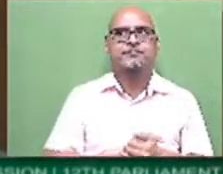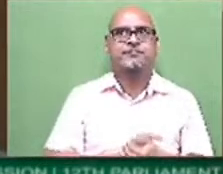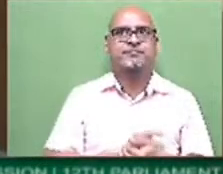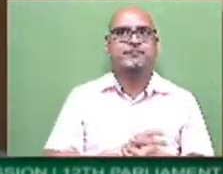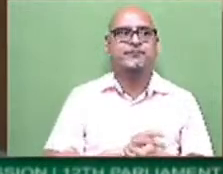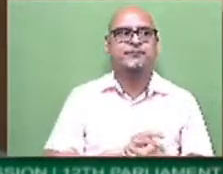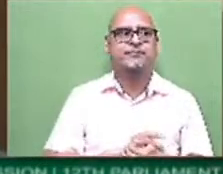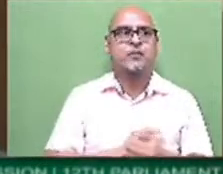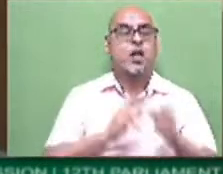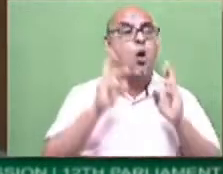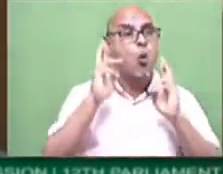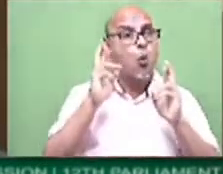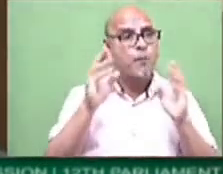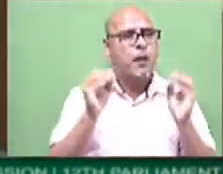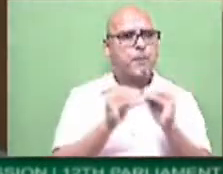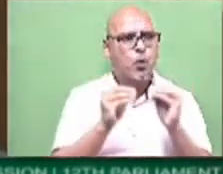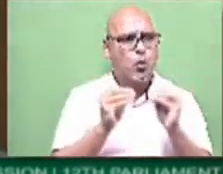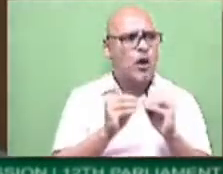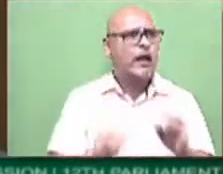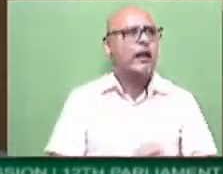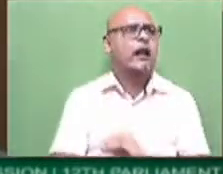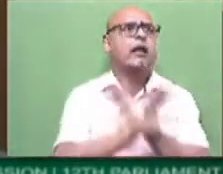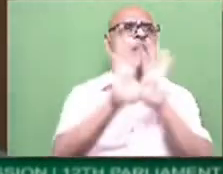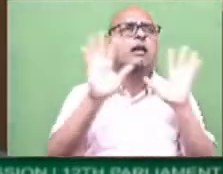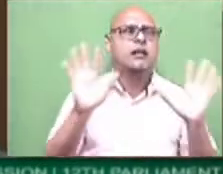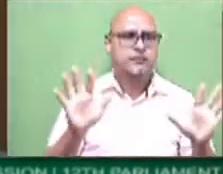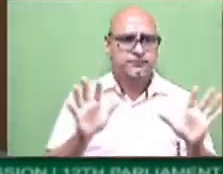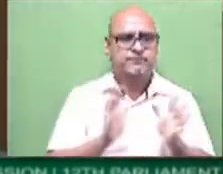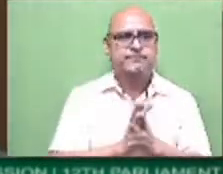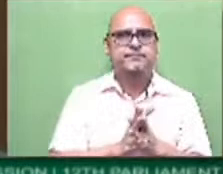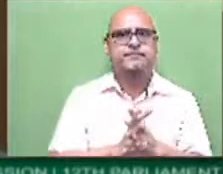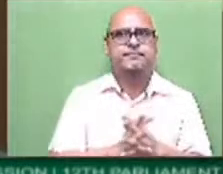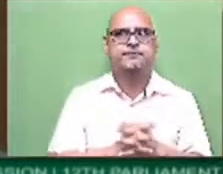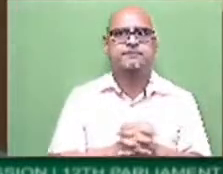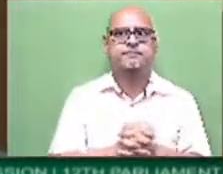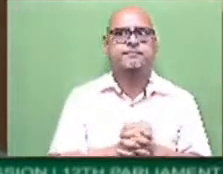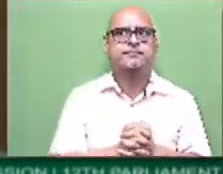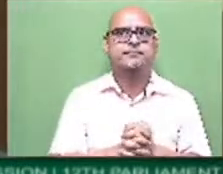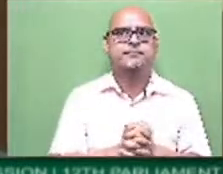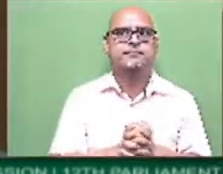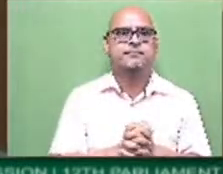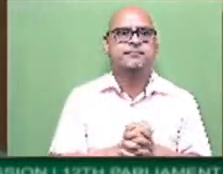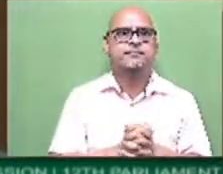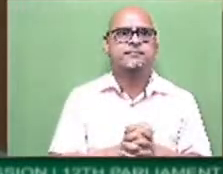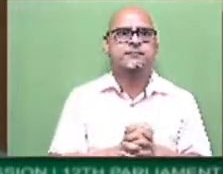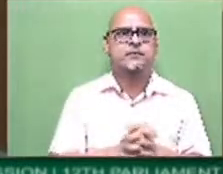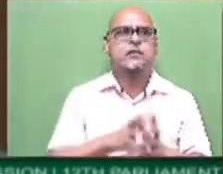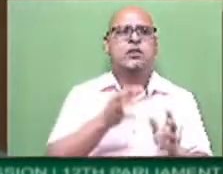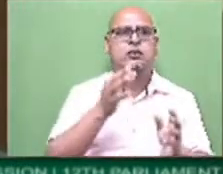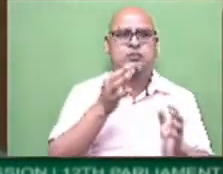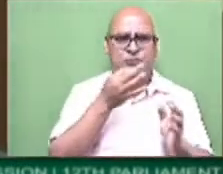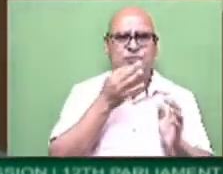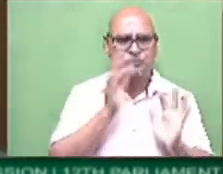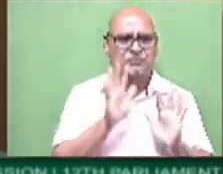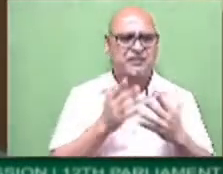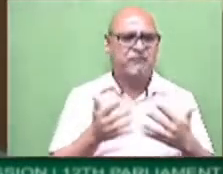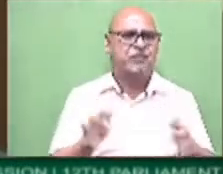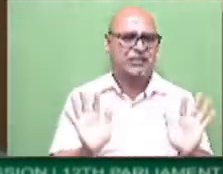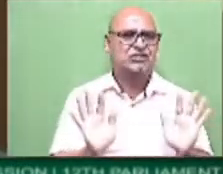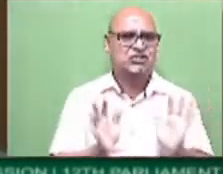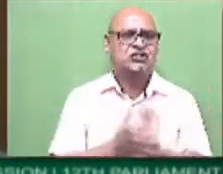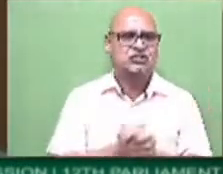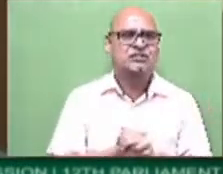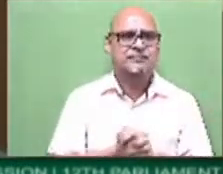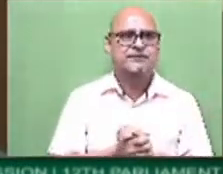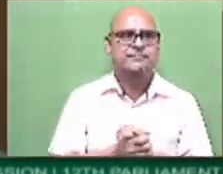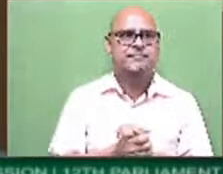regards to these issues. So as I close my short contribution, Madam Speaker, I just want to make a call to the citizens of Trinidad